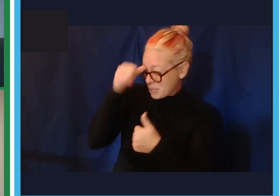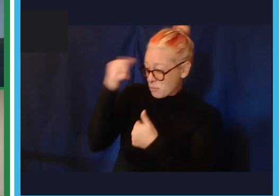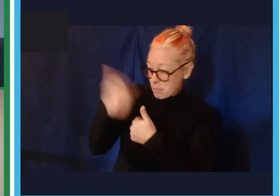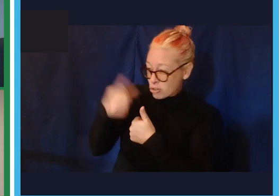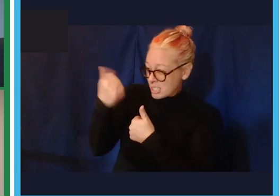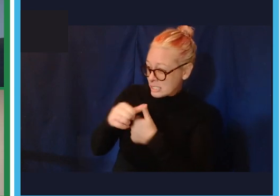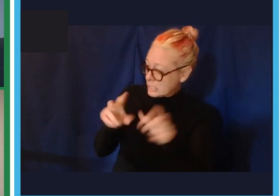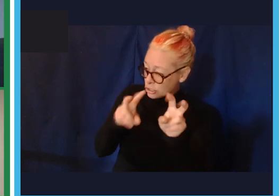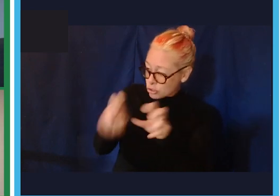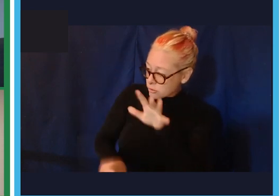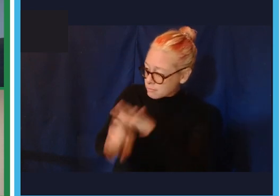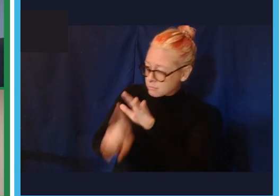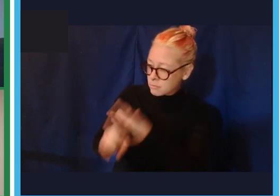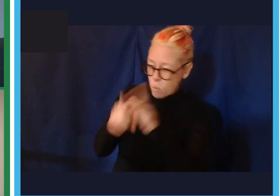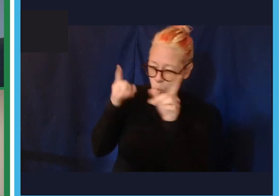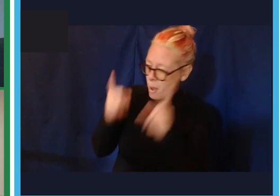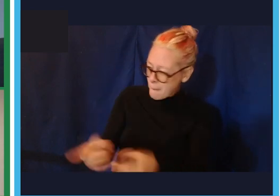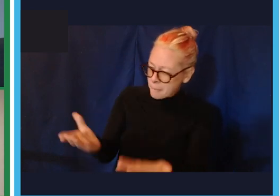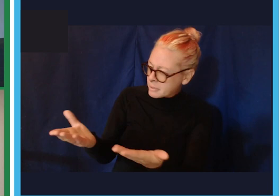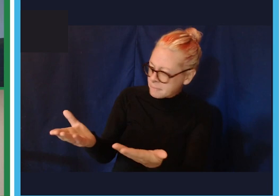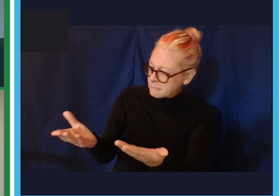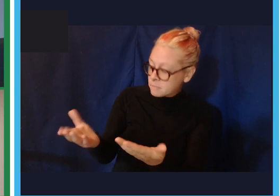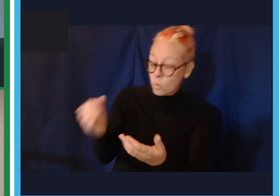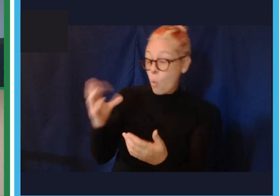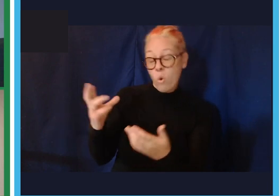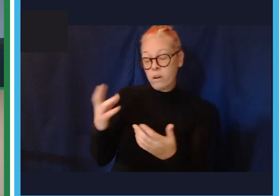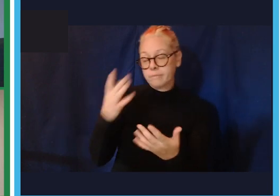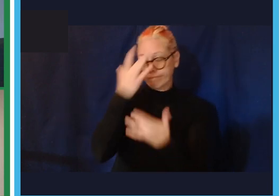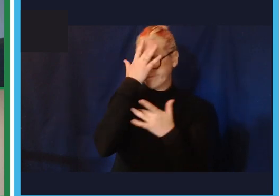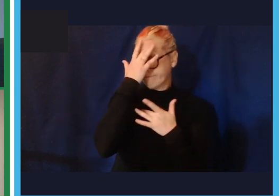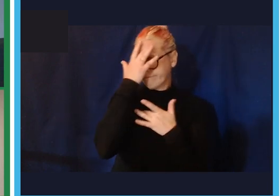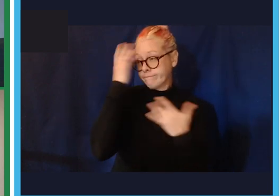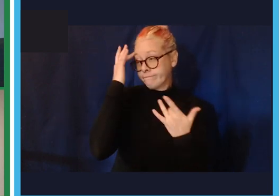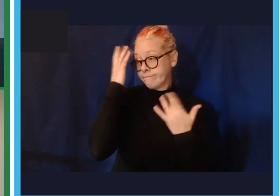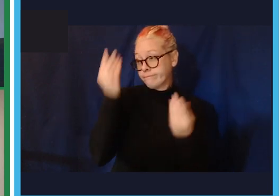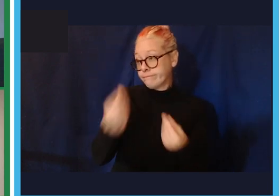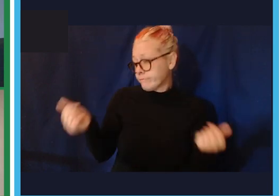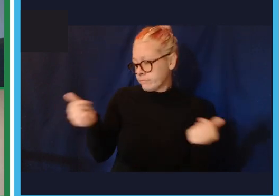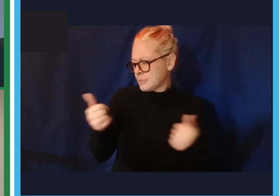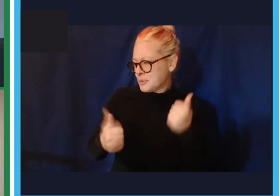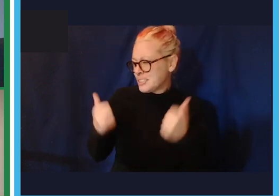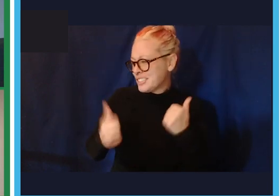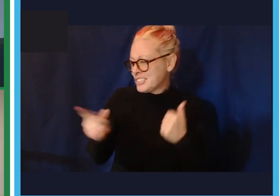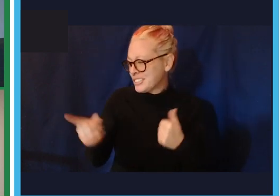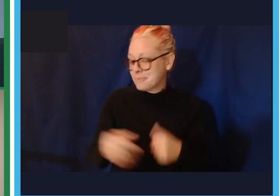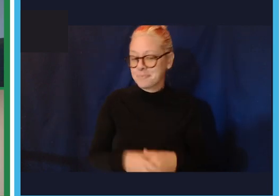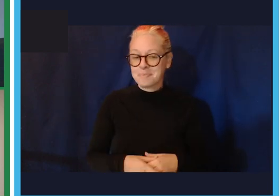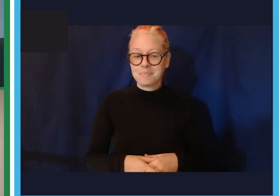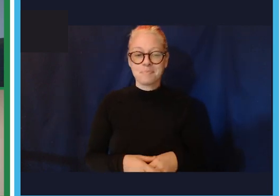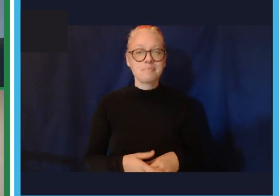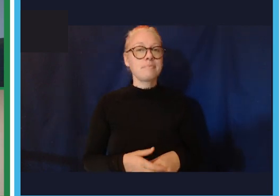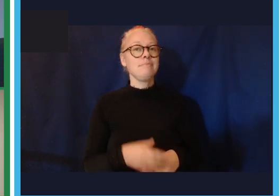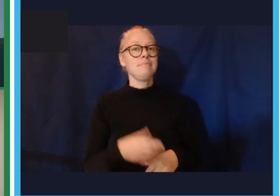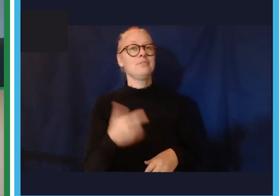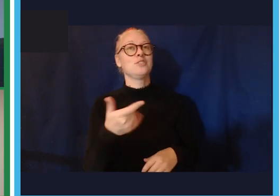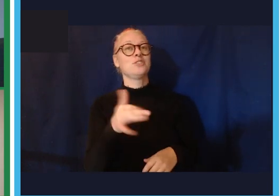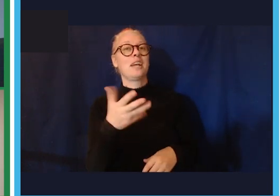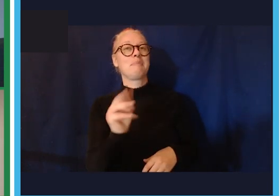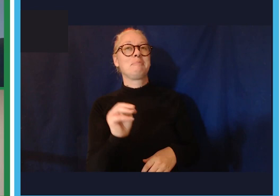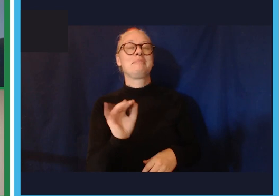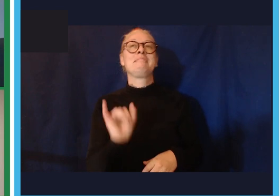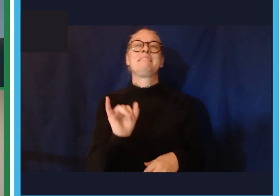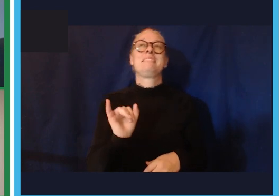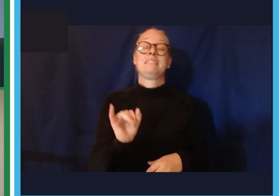there's much of my childhood that I certainly don't remember. I'm the same. Despite my therapist's best attempts, I guess.